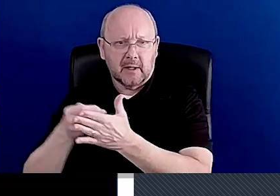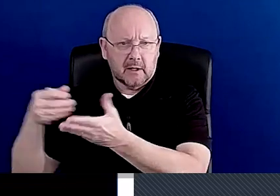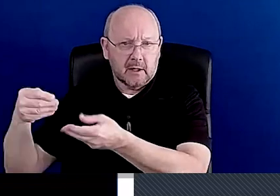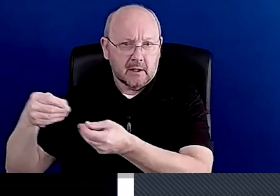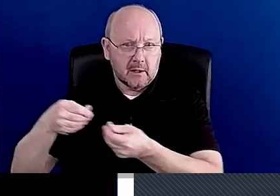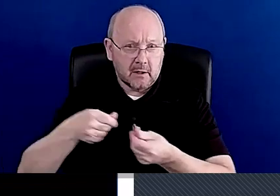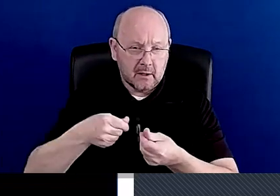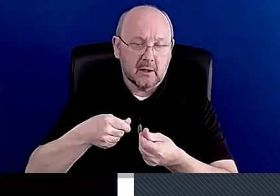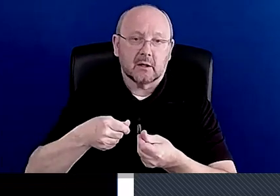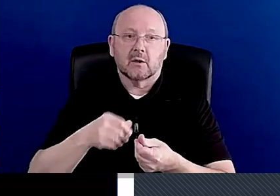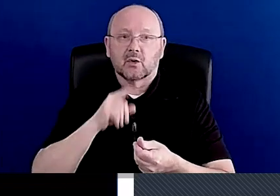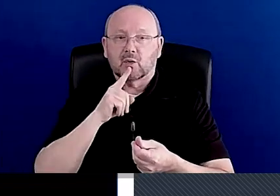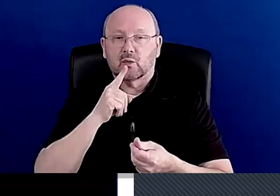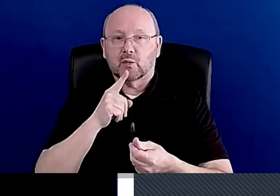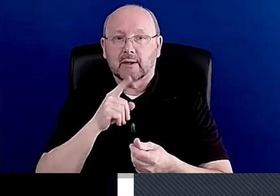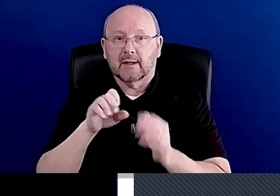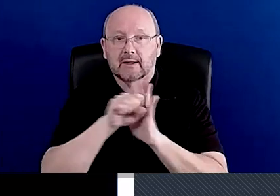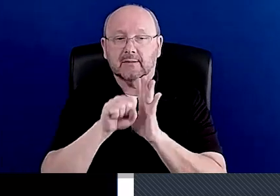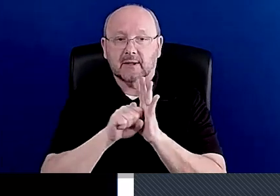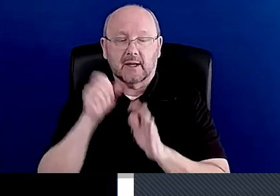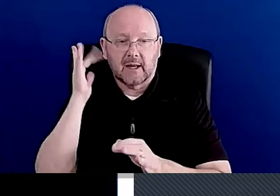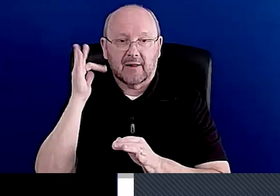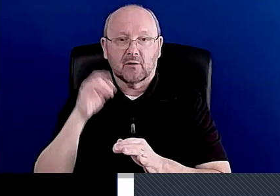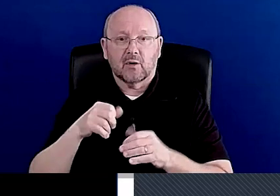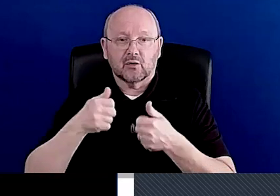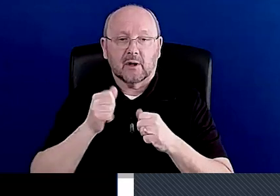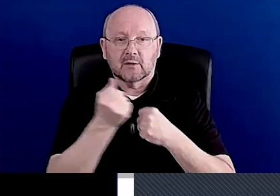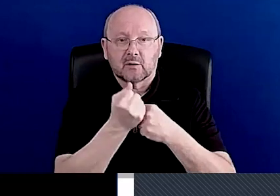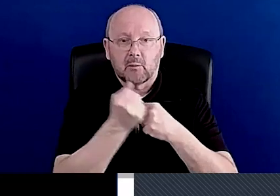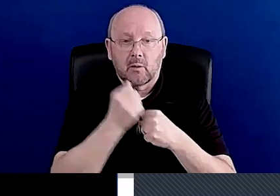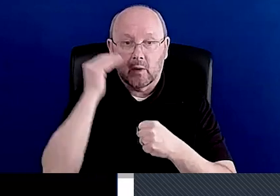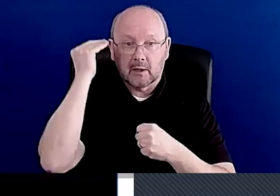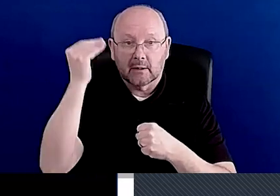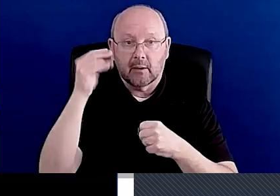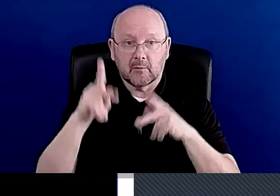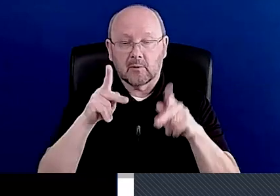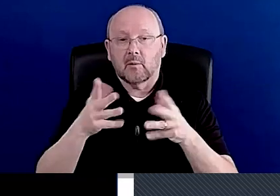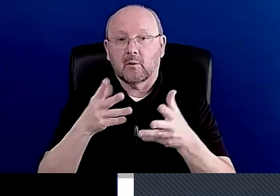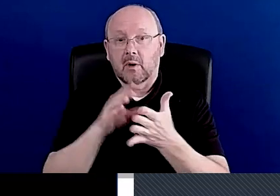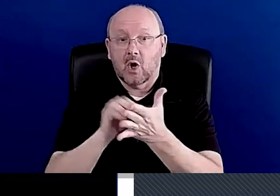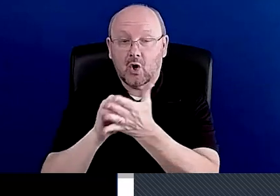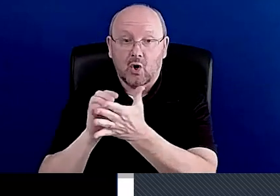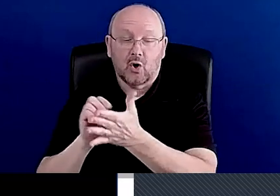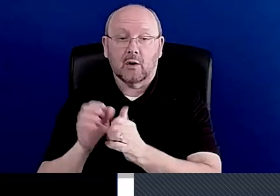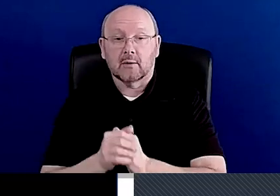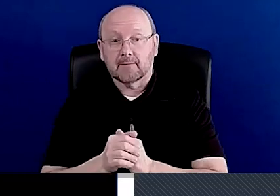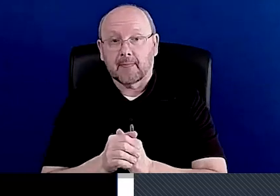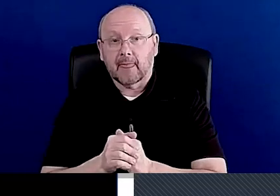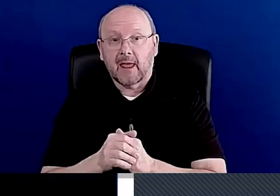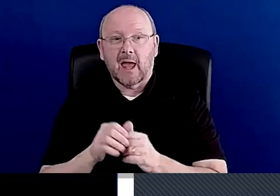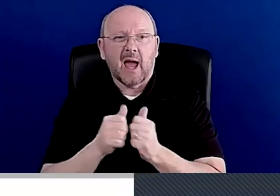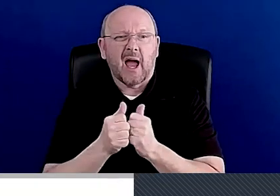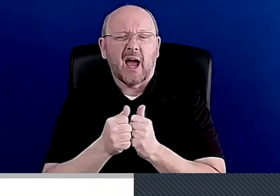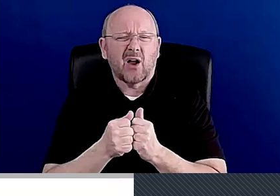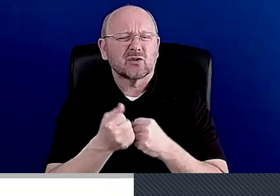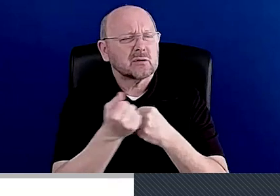of California to serve adult learners in a more specific way, a way that assists them in